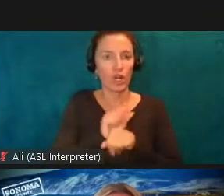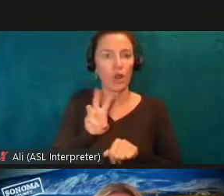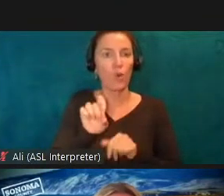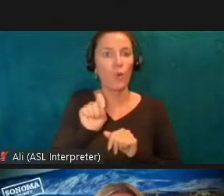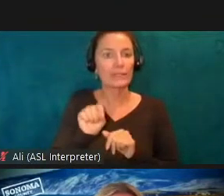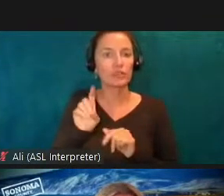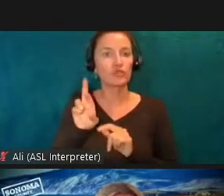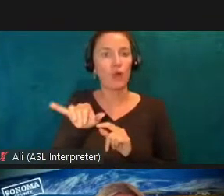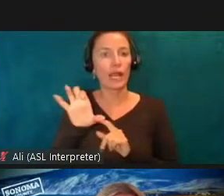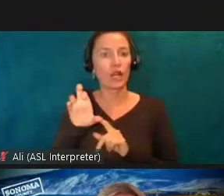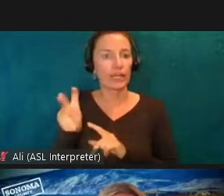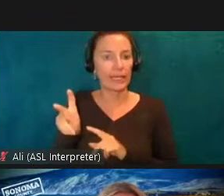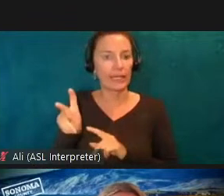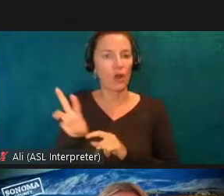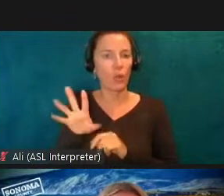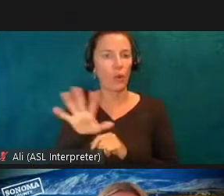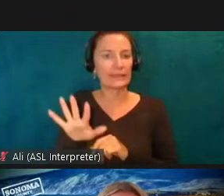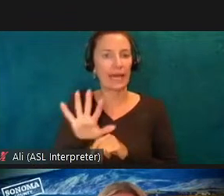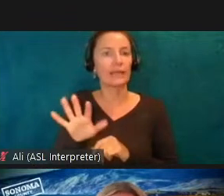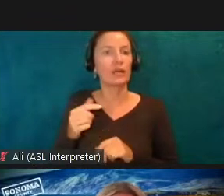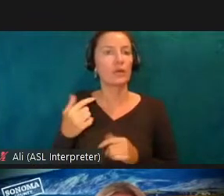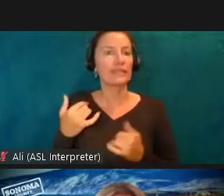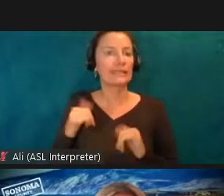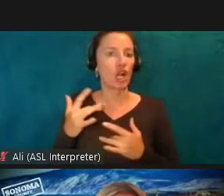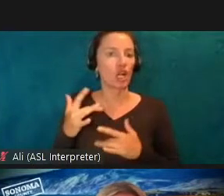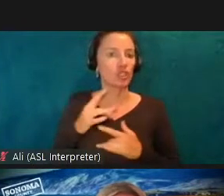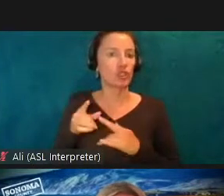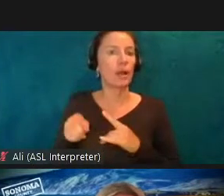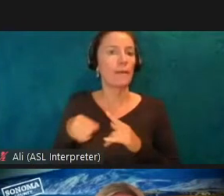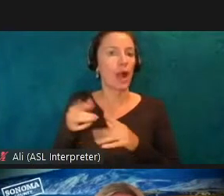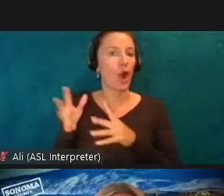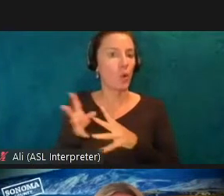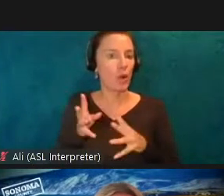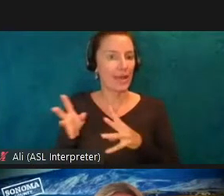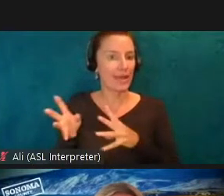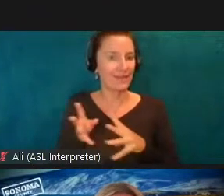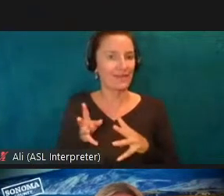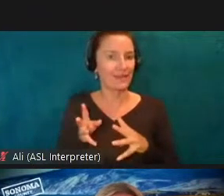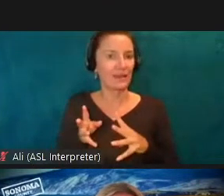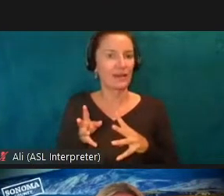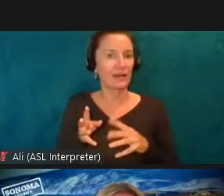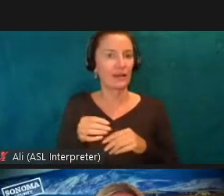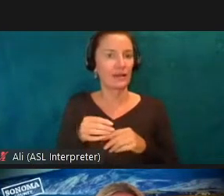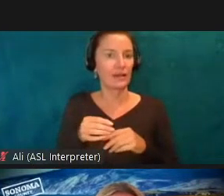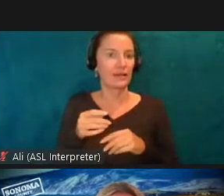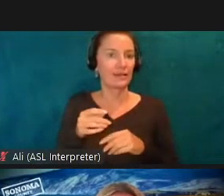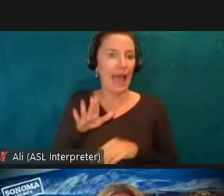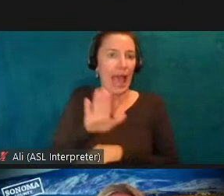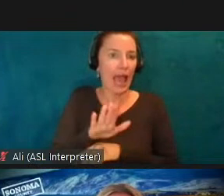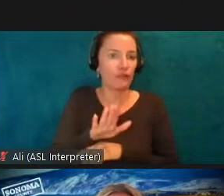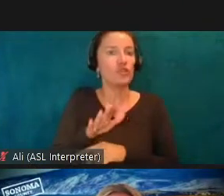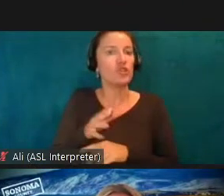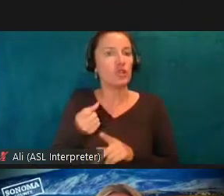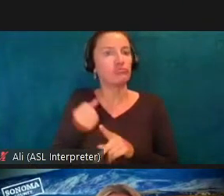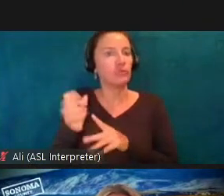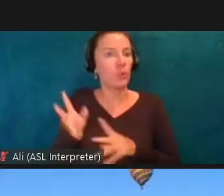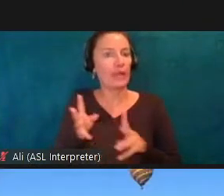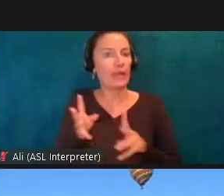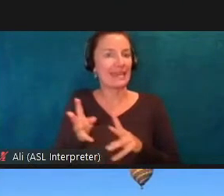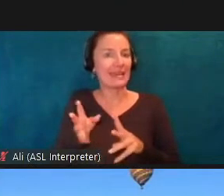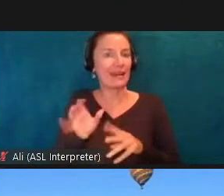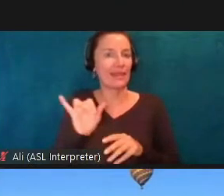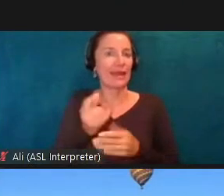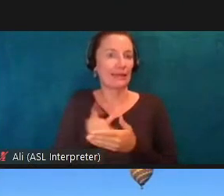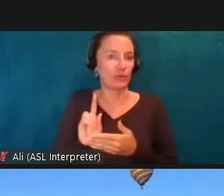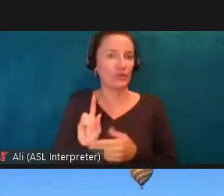is still the concern with the prevailing southwest winds that we're going to have those afternoon runs like we were having earlier